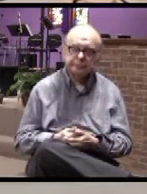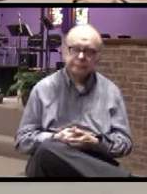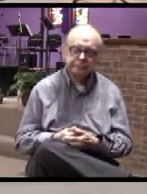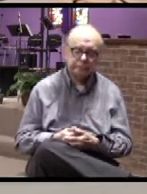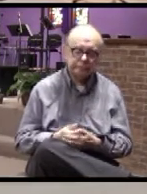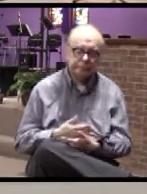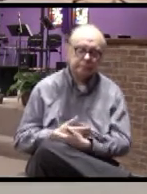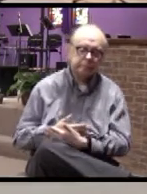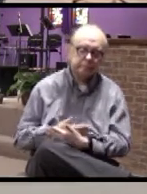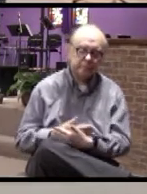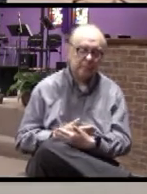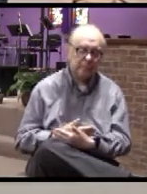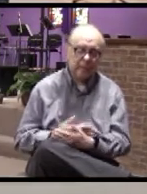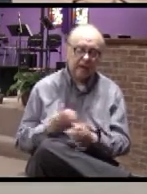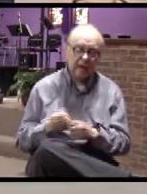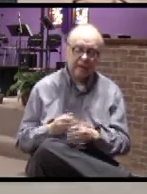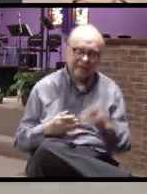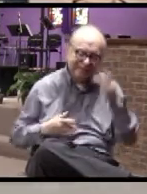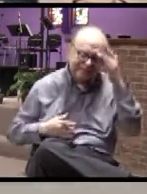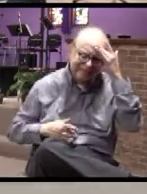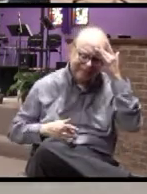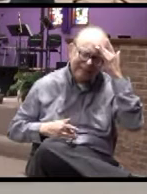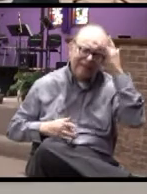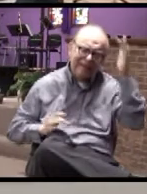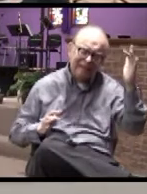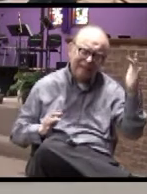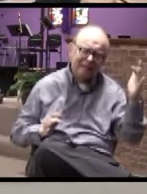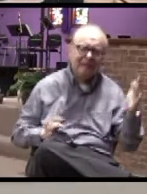The baby got very sick,